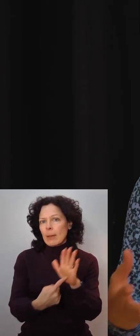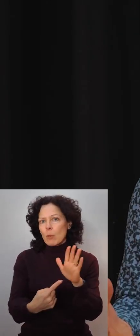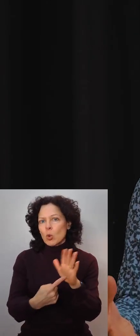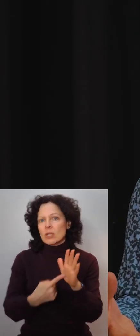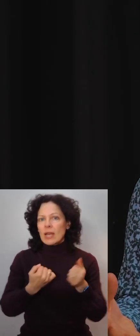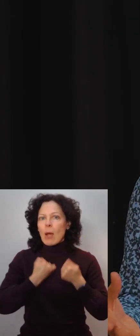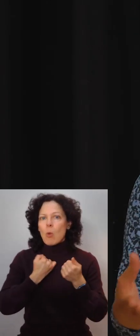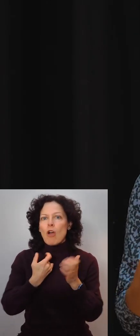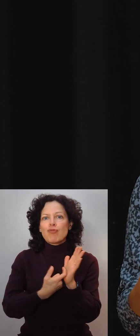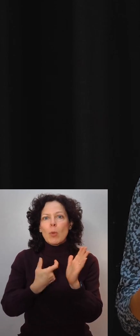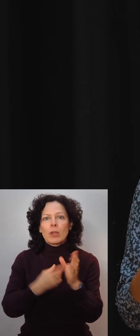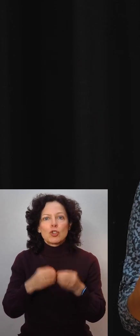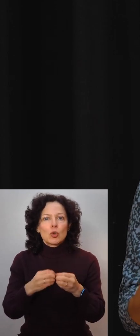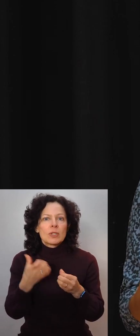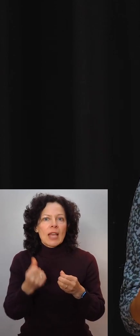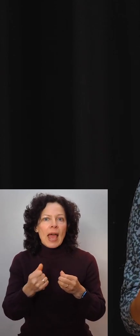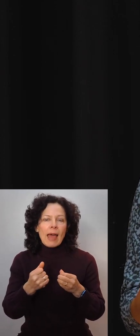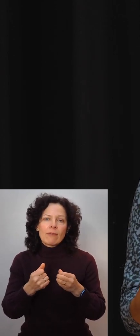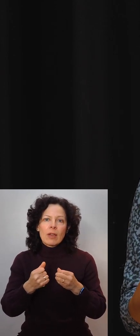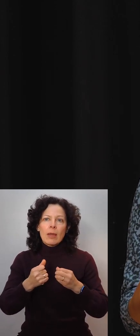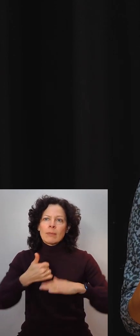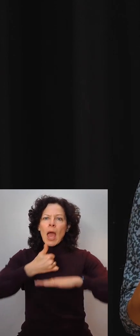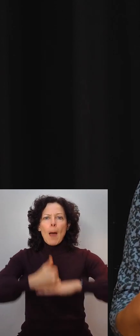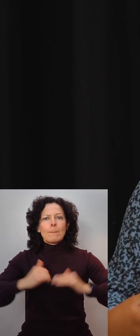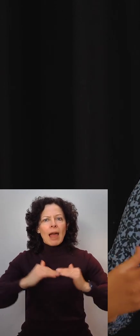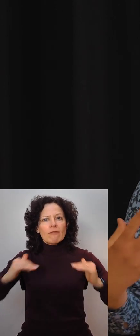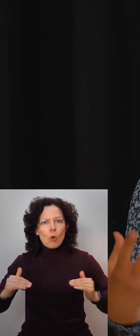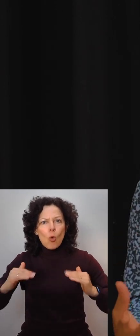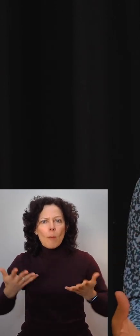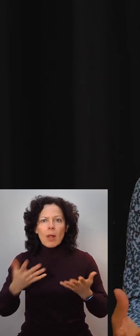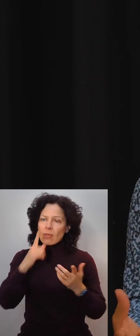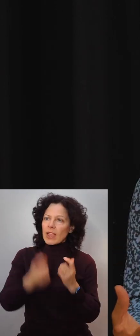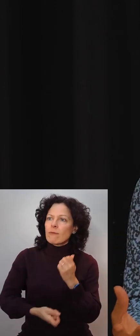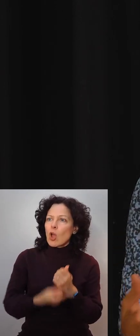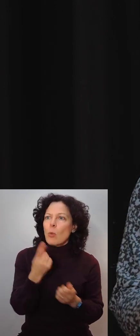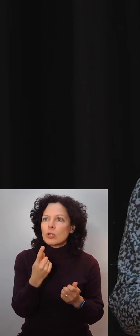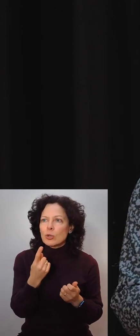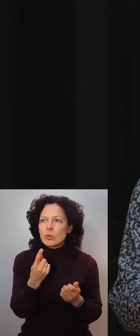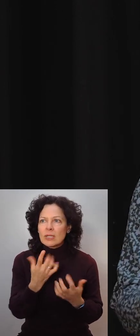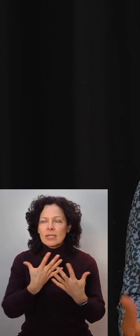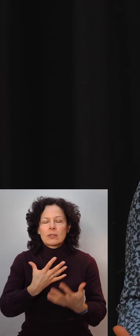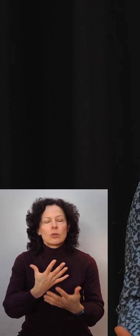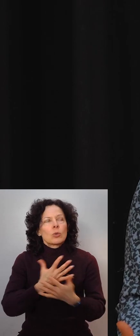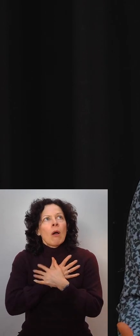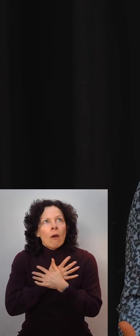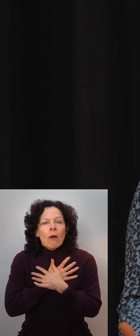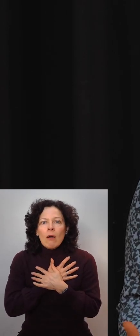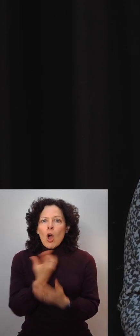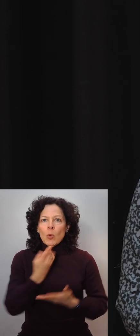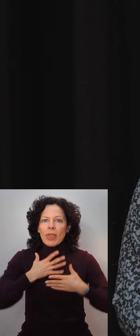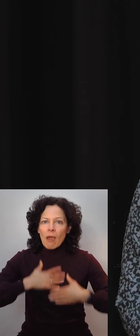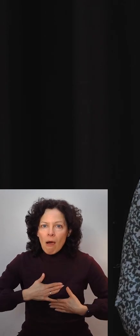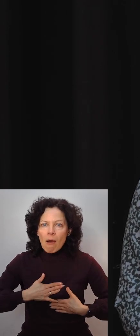a platform where they can have opportunities to embrace who they are in a safe